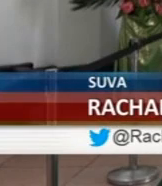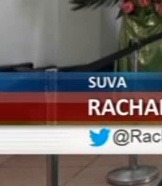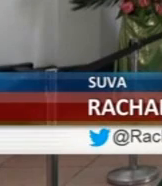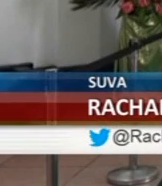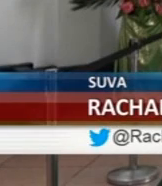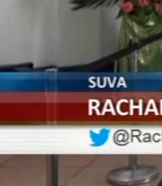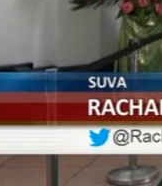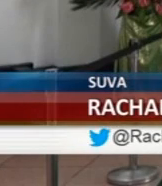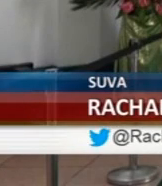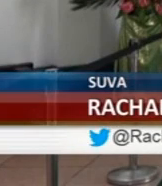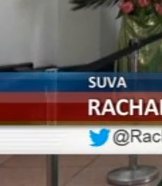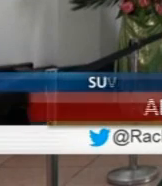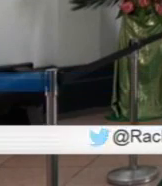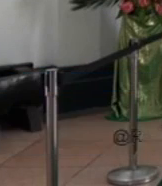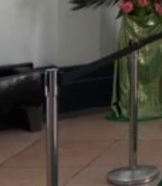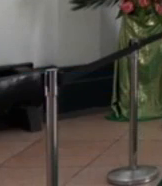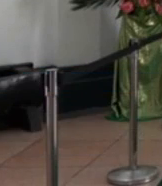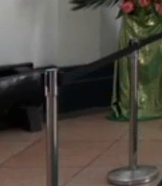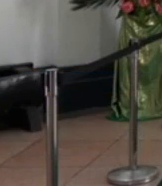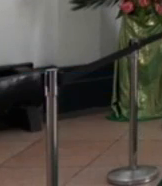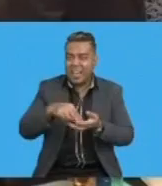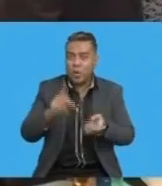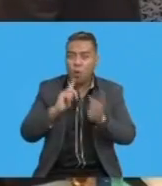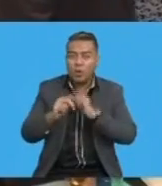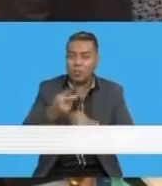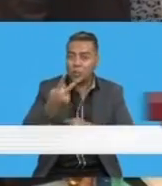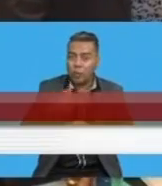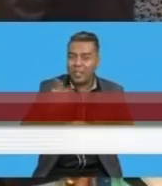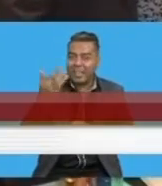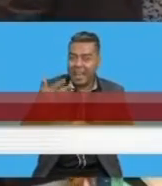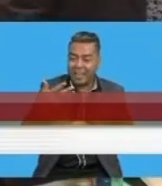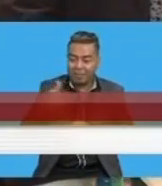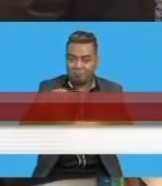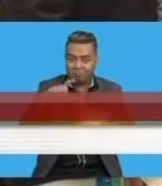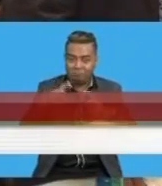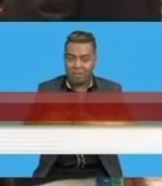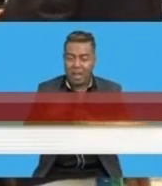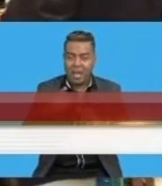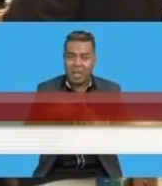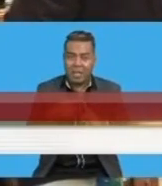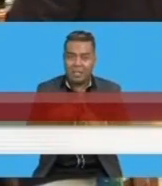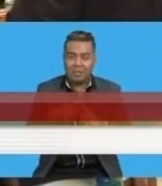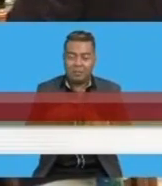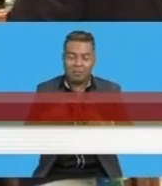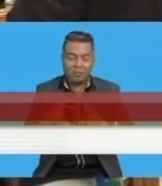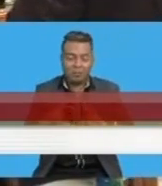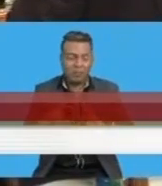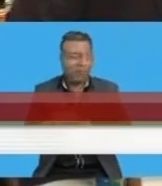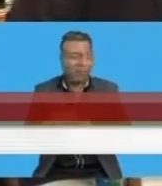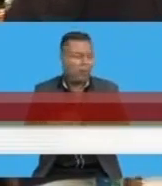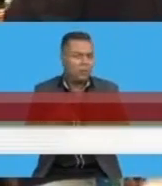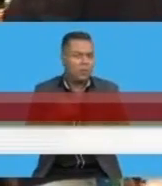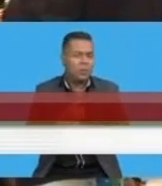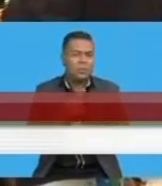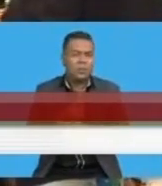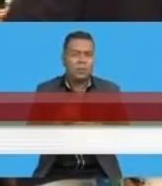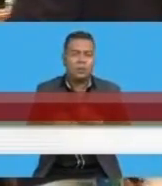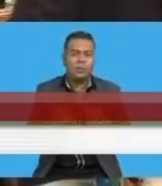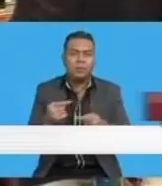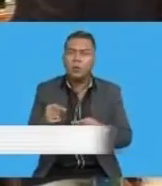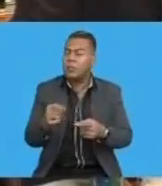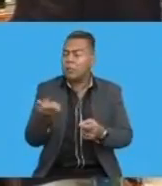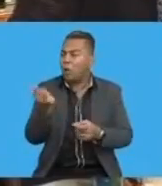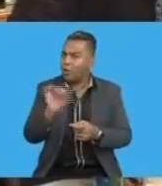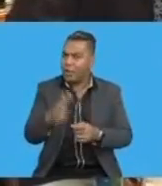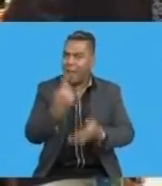intention to protect the integrity of Parliament proceedings. Honourable Speaker, Chancellery, this is in response to the fact that this is